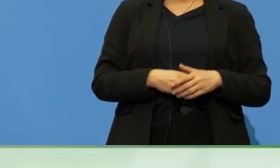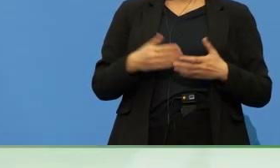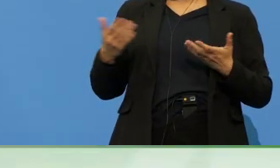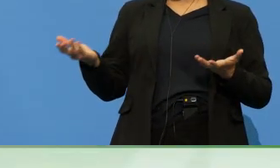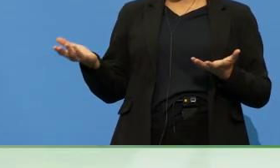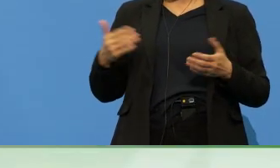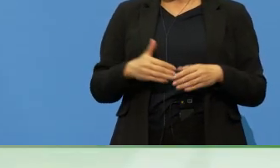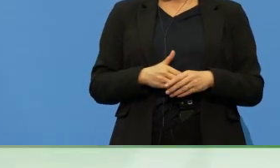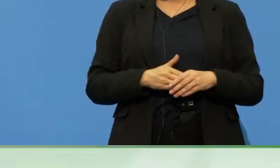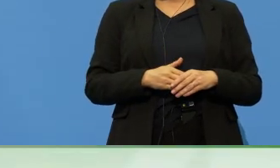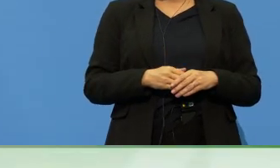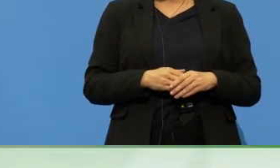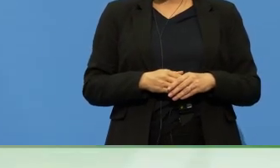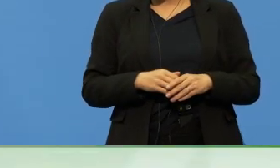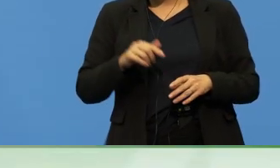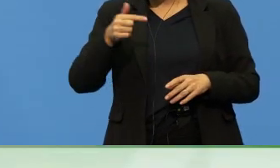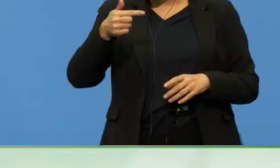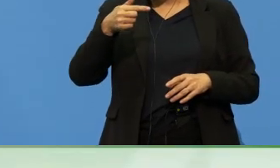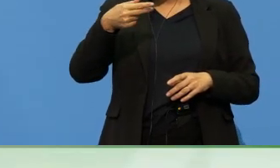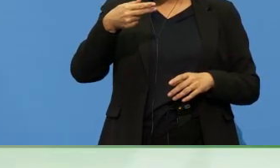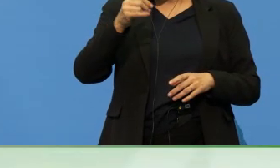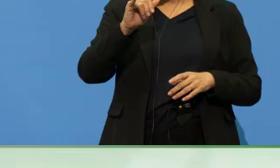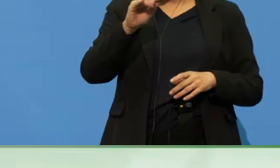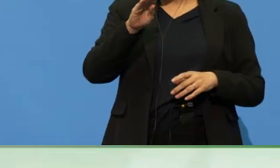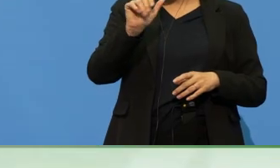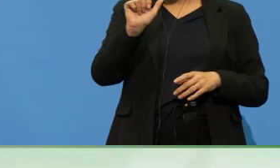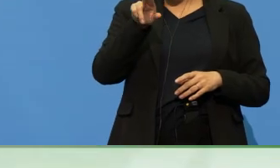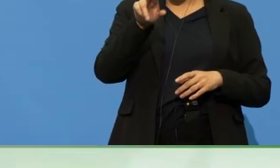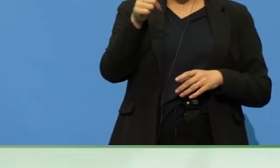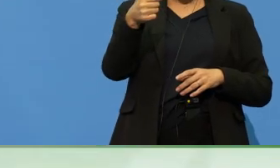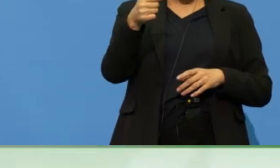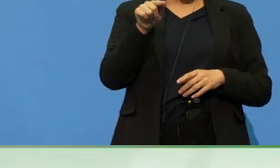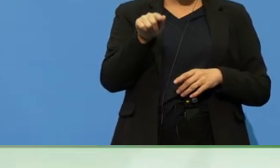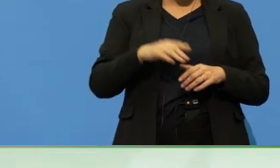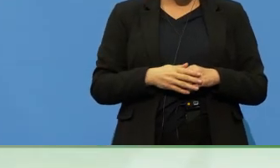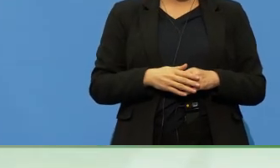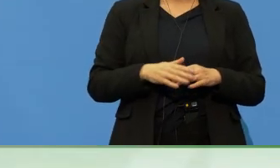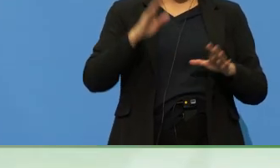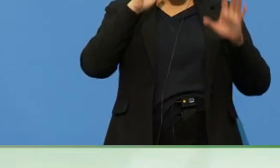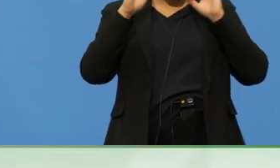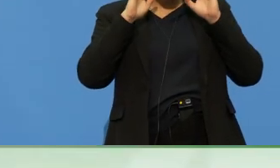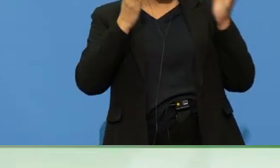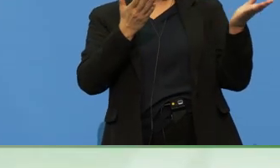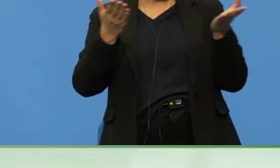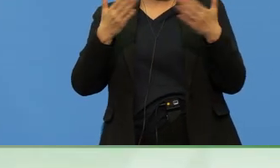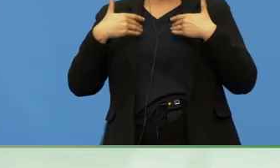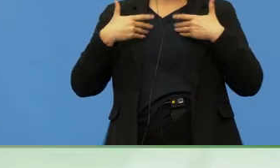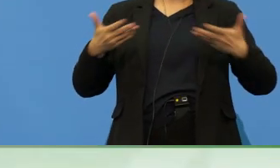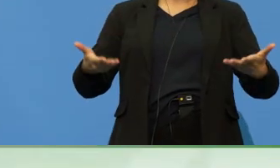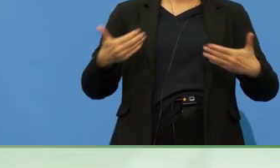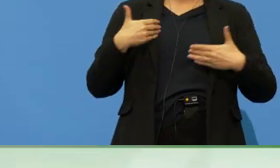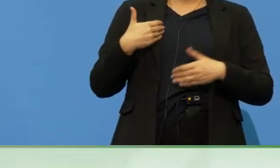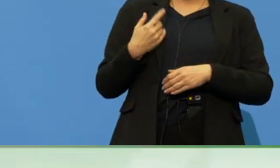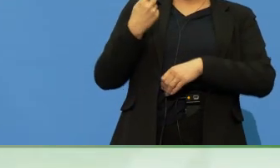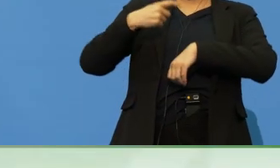Thibaut. Yeah, hello everyone. So I'm very happy to be here, and I'm very impressed by this conference. That's my first